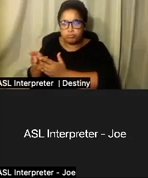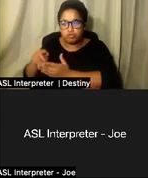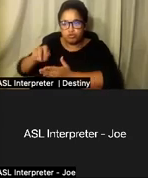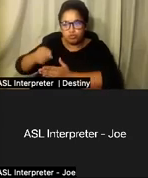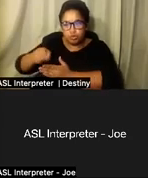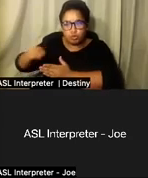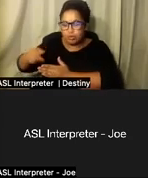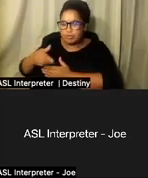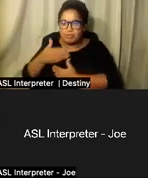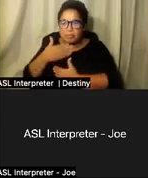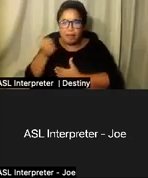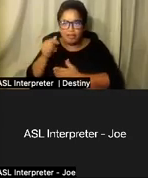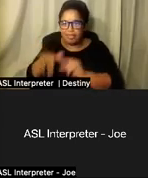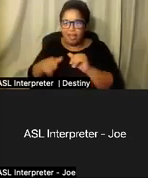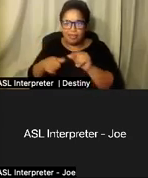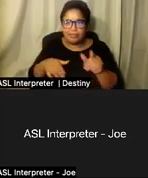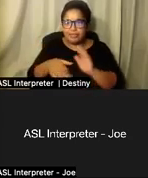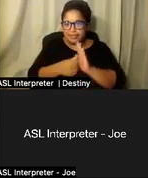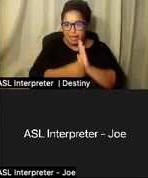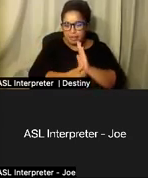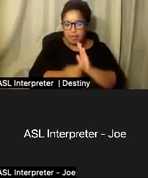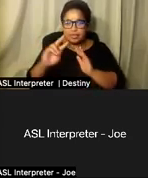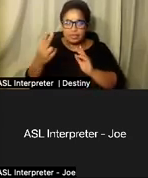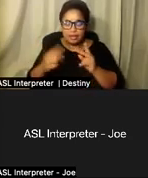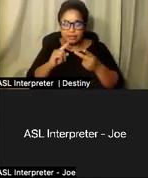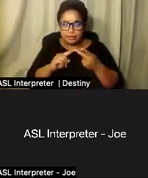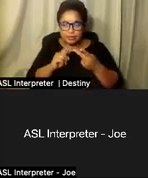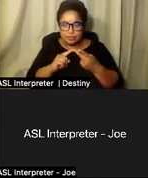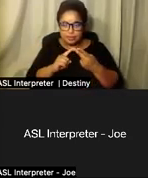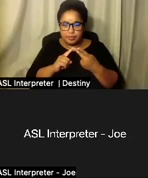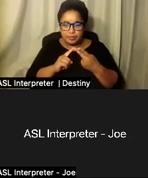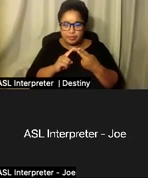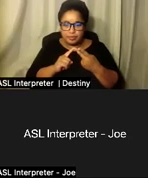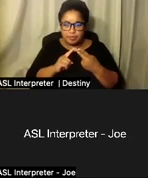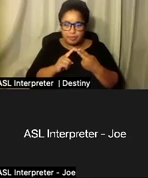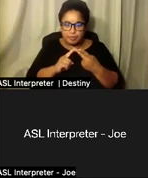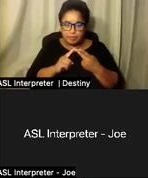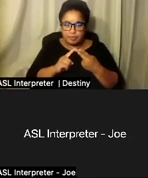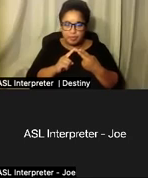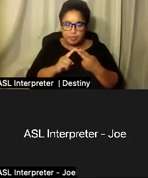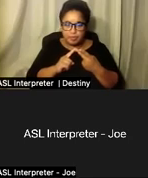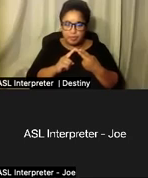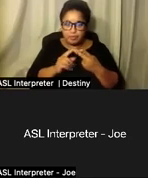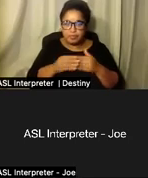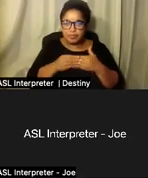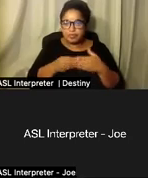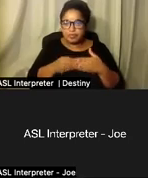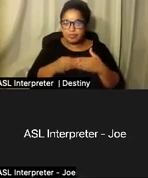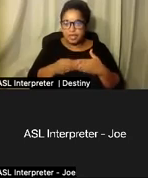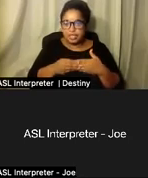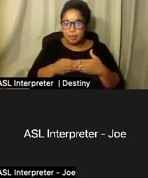And then secondly, the other feature of that was, very good job, flexible